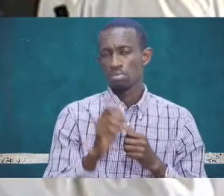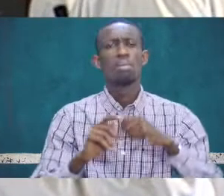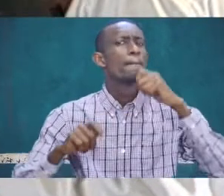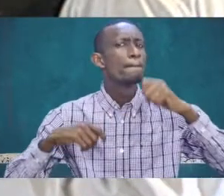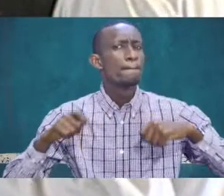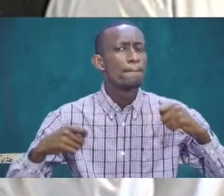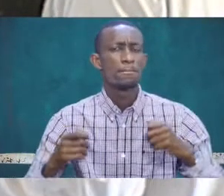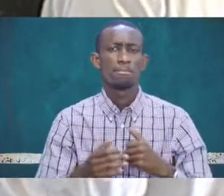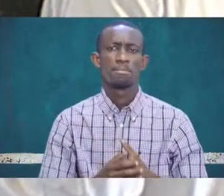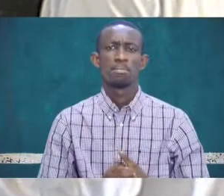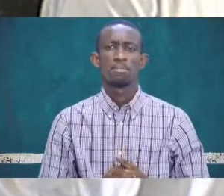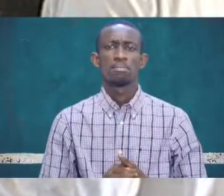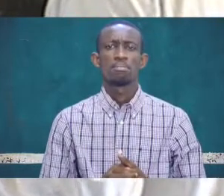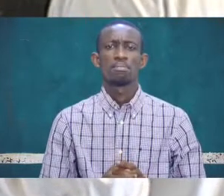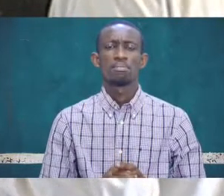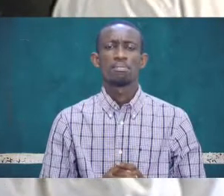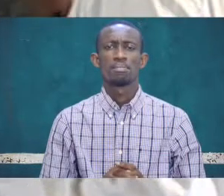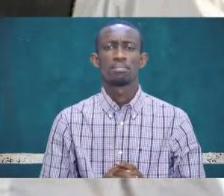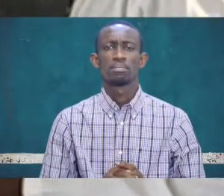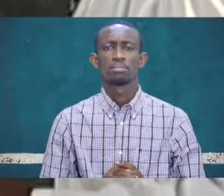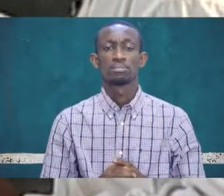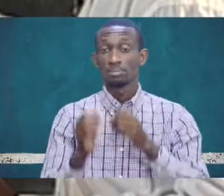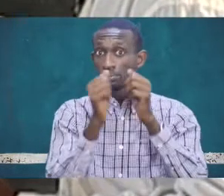reacts with the